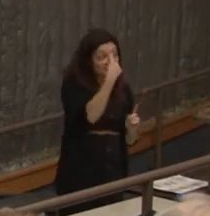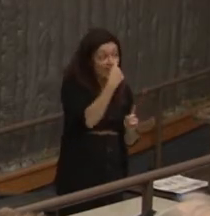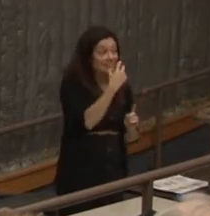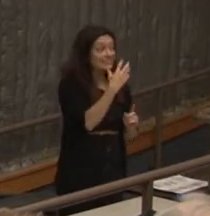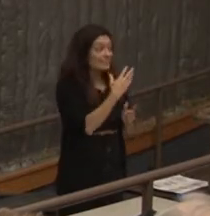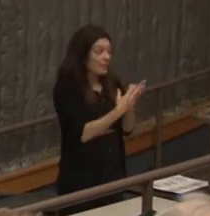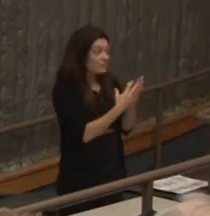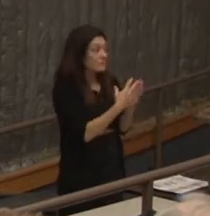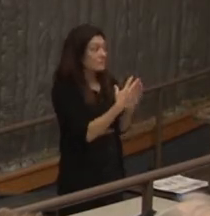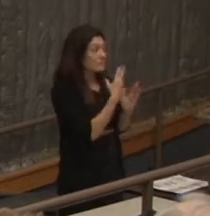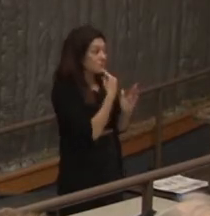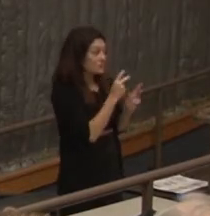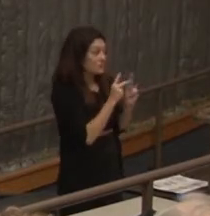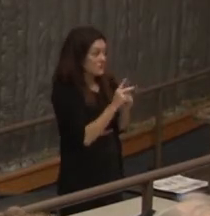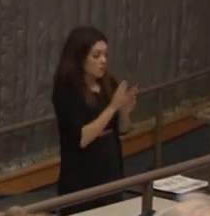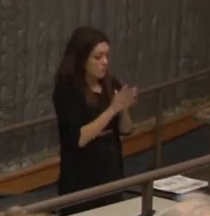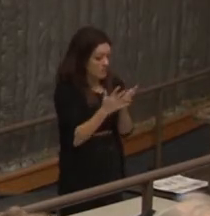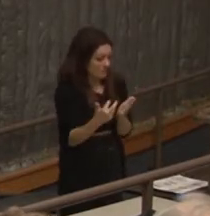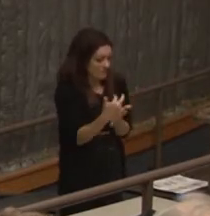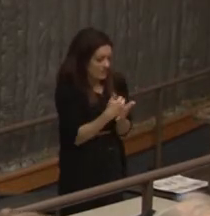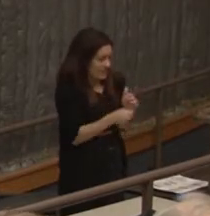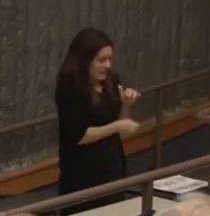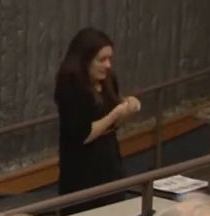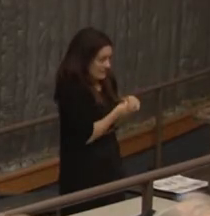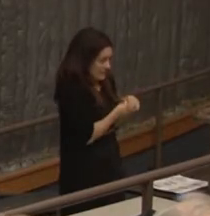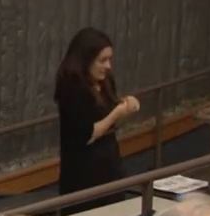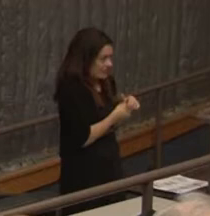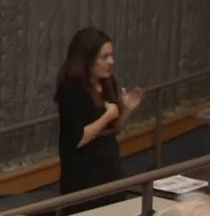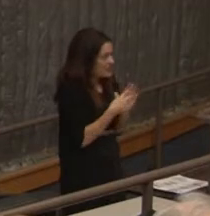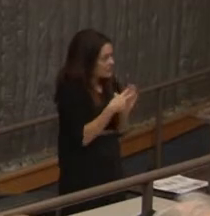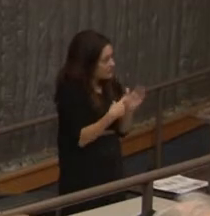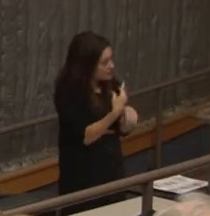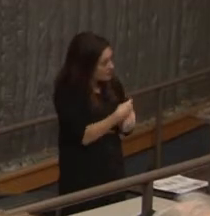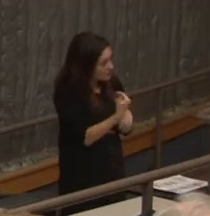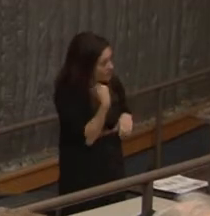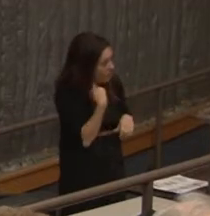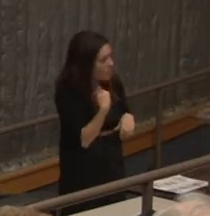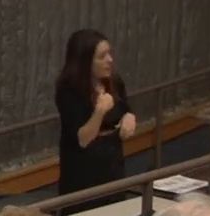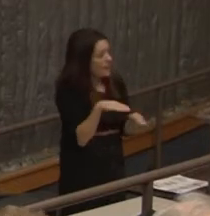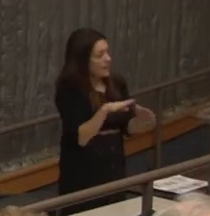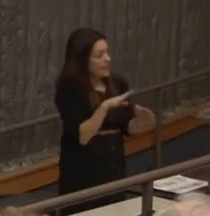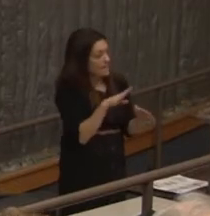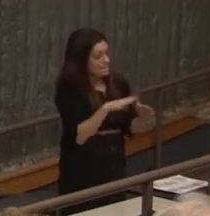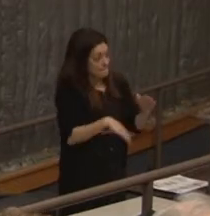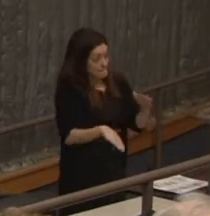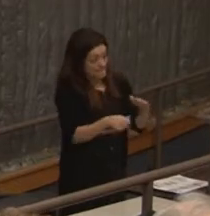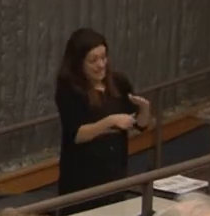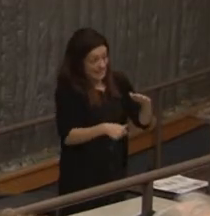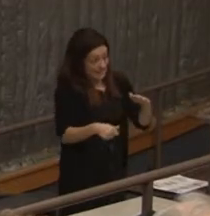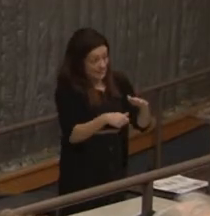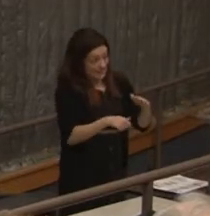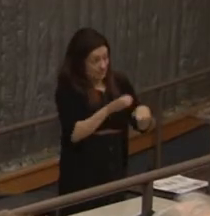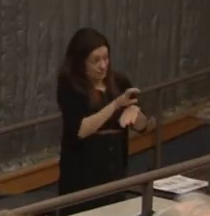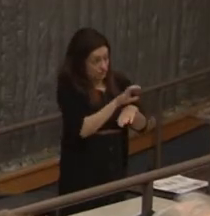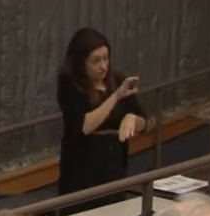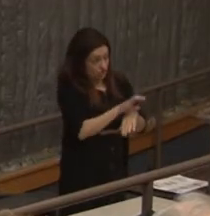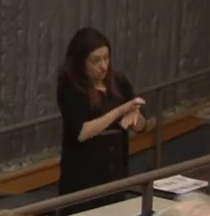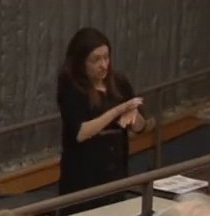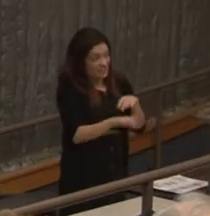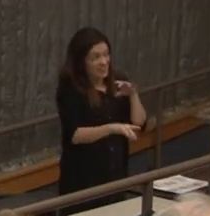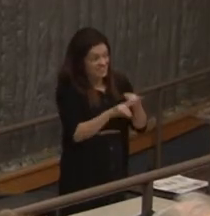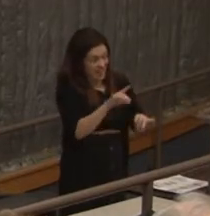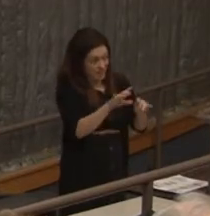read 2 days ago that in the basement of a church in Vilna, in a room that no one ever looked in, they